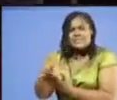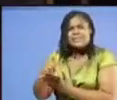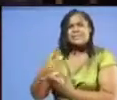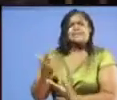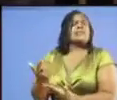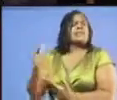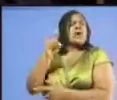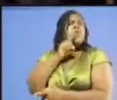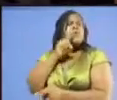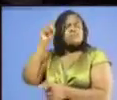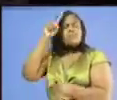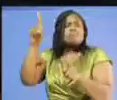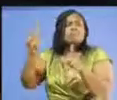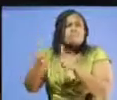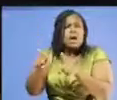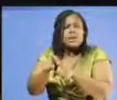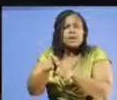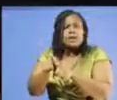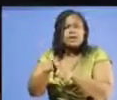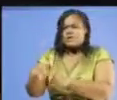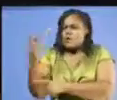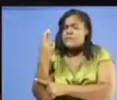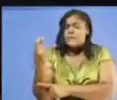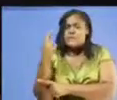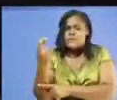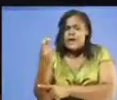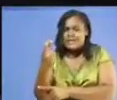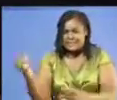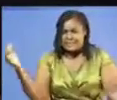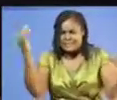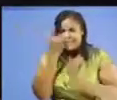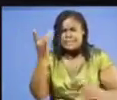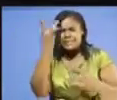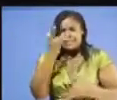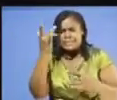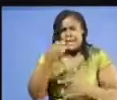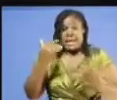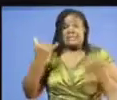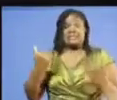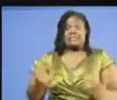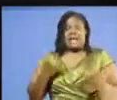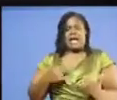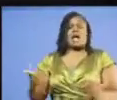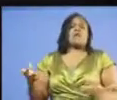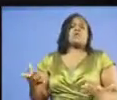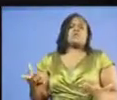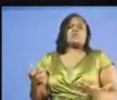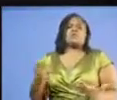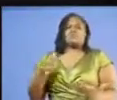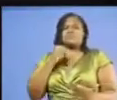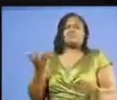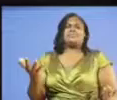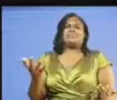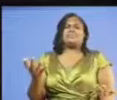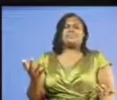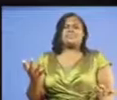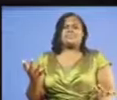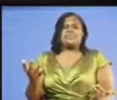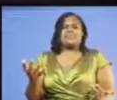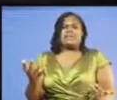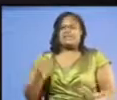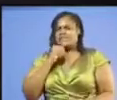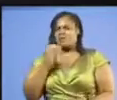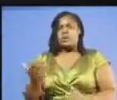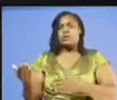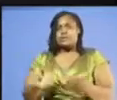that Lazarus, the one whom you love, was sick. And now he's not just dead. He is stiff